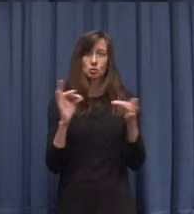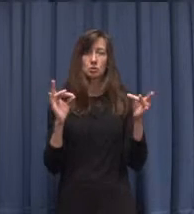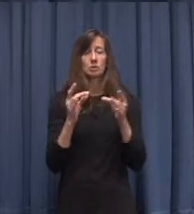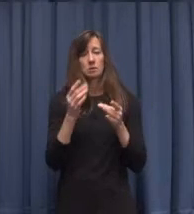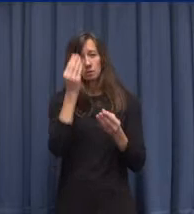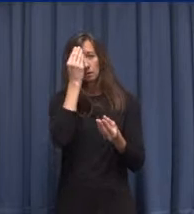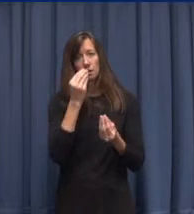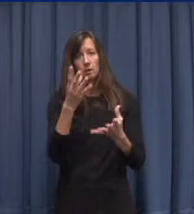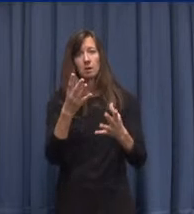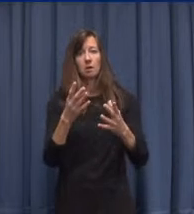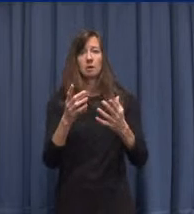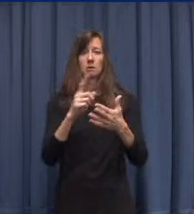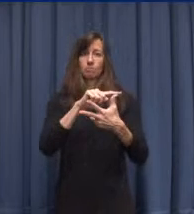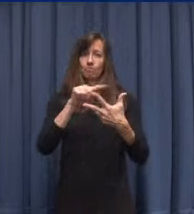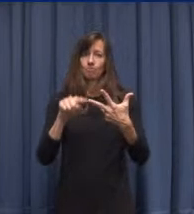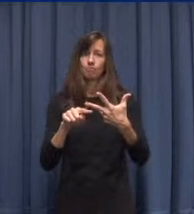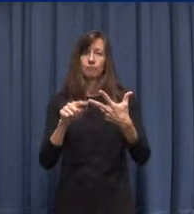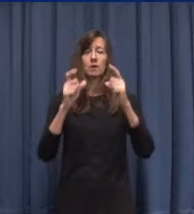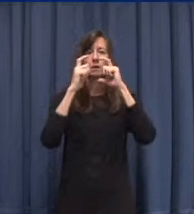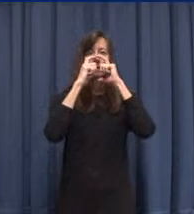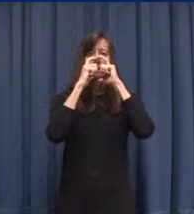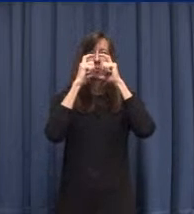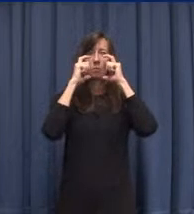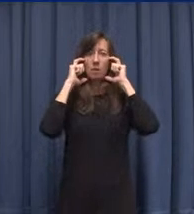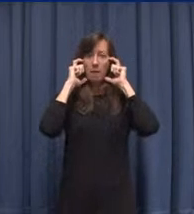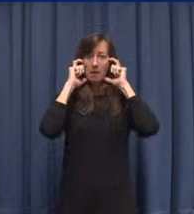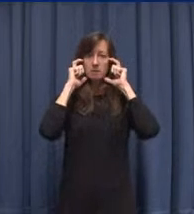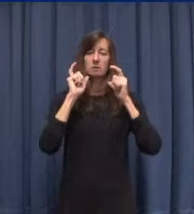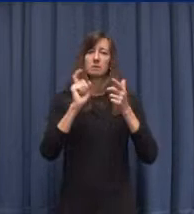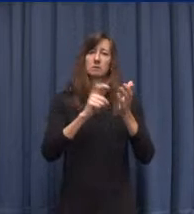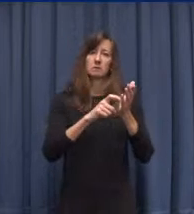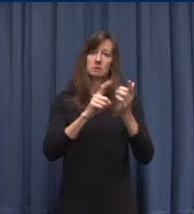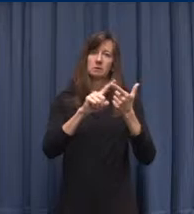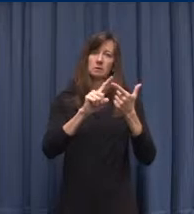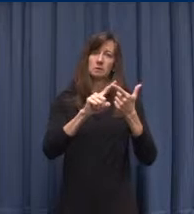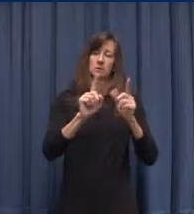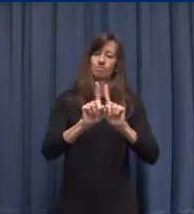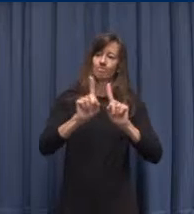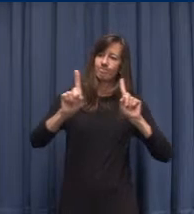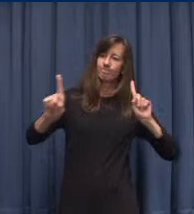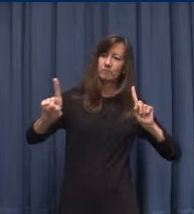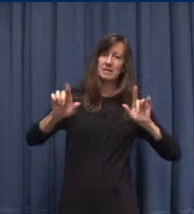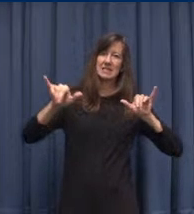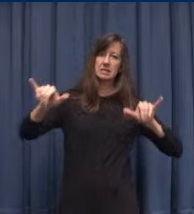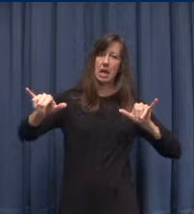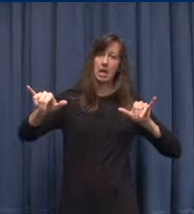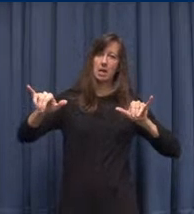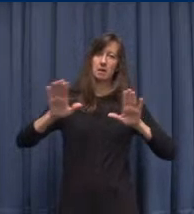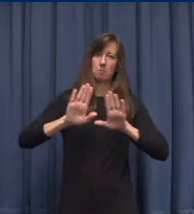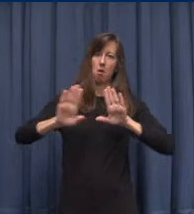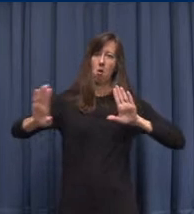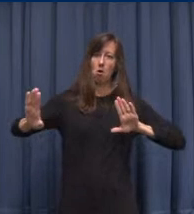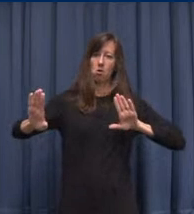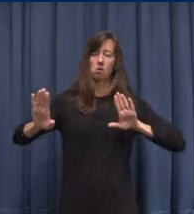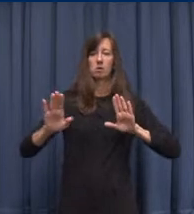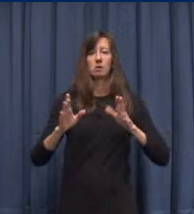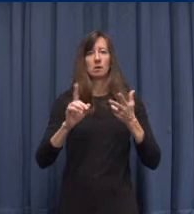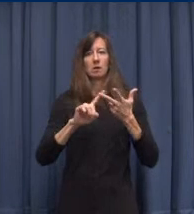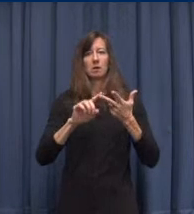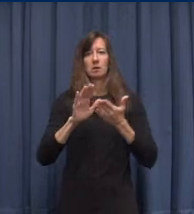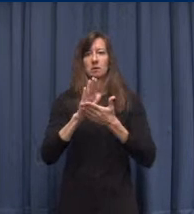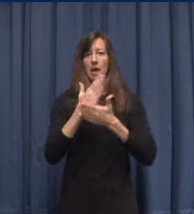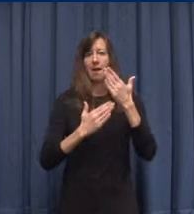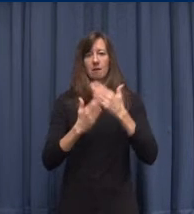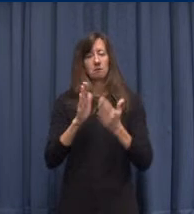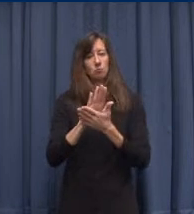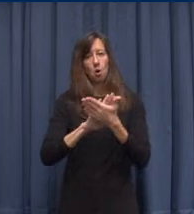times, wearing a mask, maintaining distance, and washing hands. We know so much more now about the